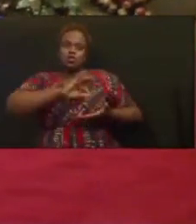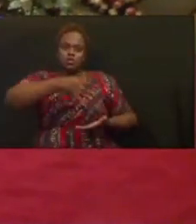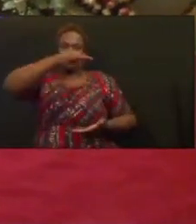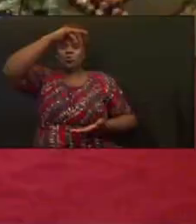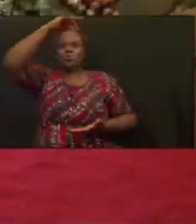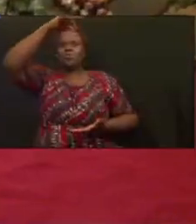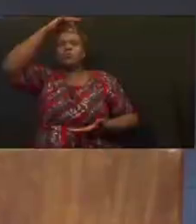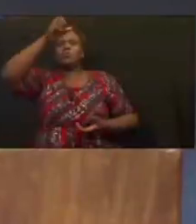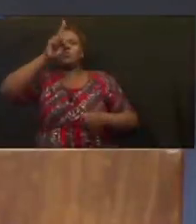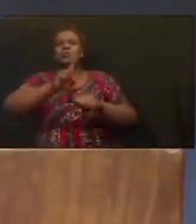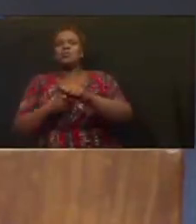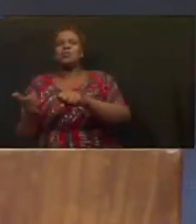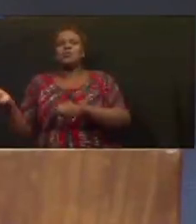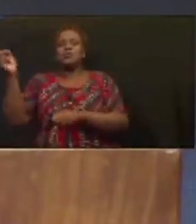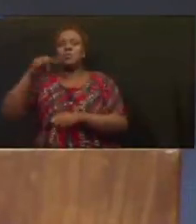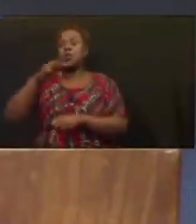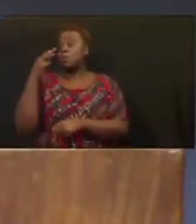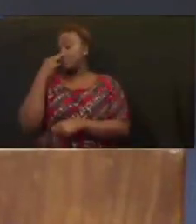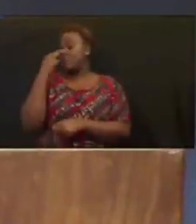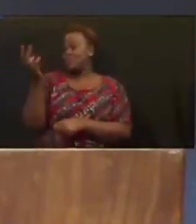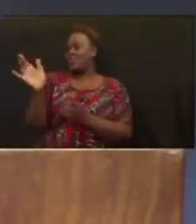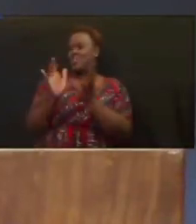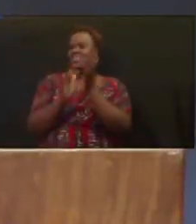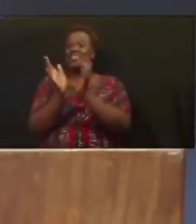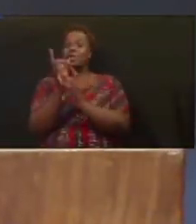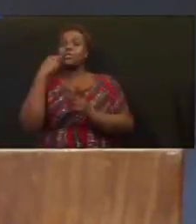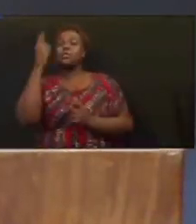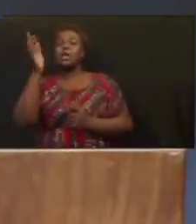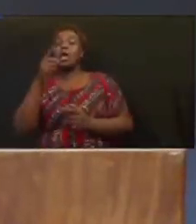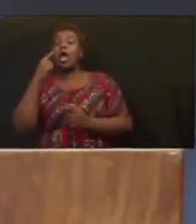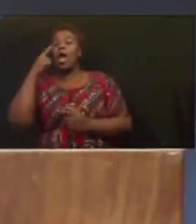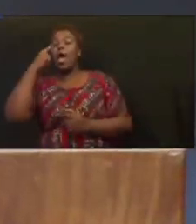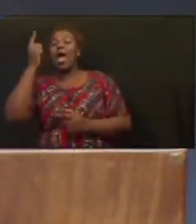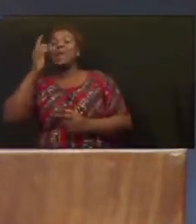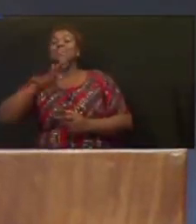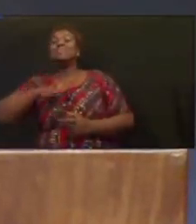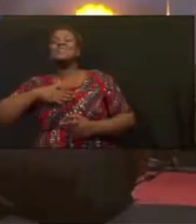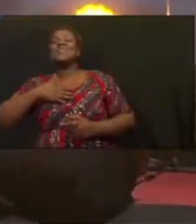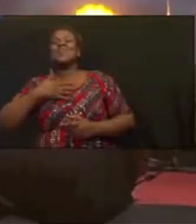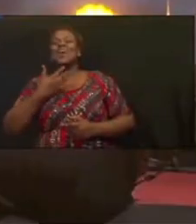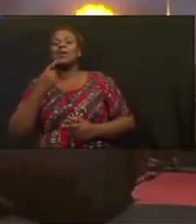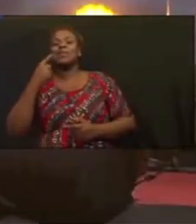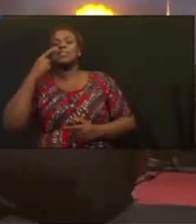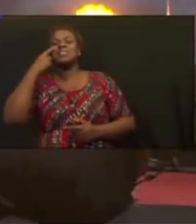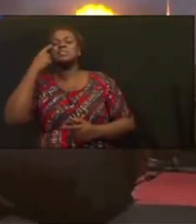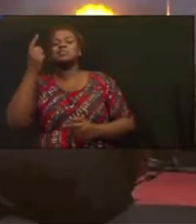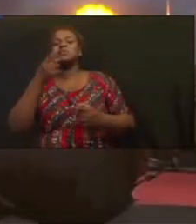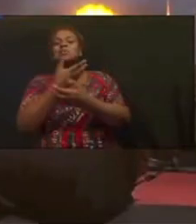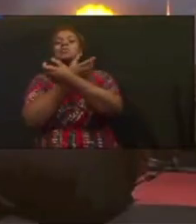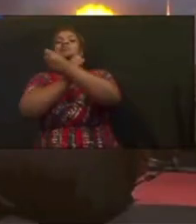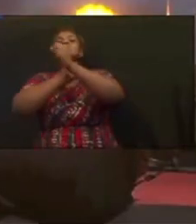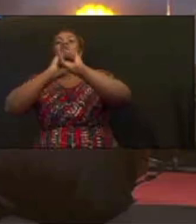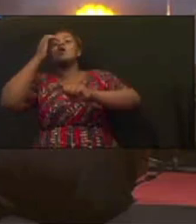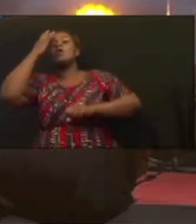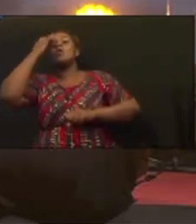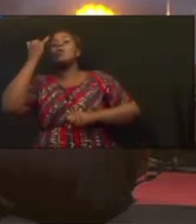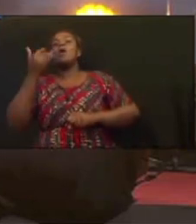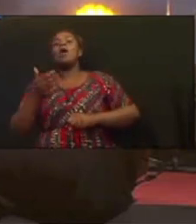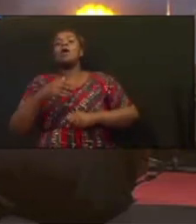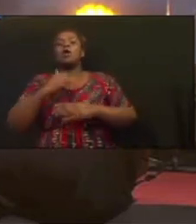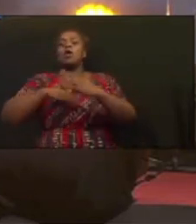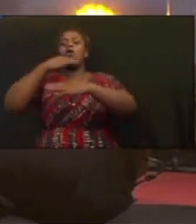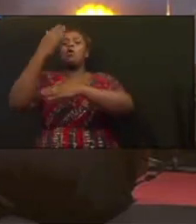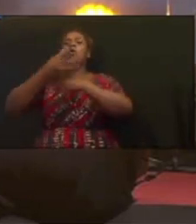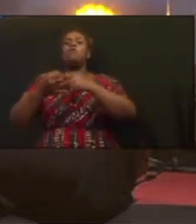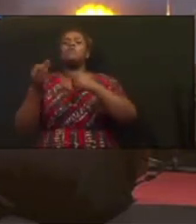And when he came and she saw him, she said, my eyes have seen the consolation of Israel. For over 60 years, she